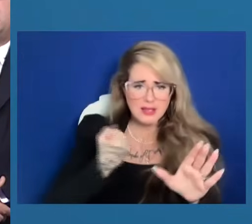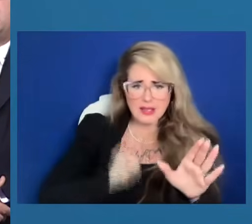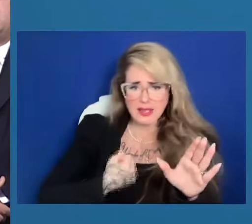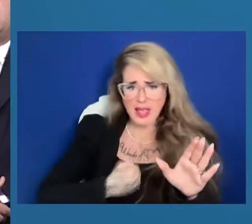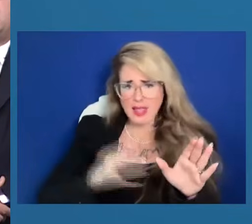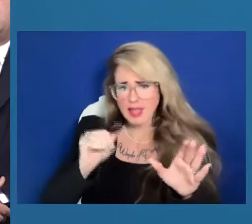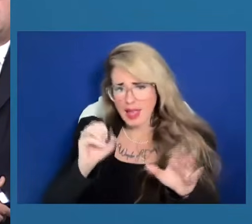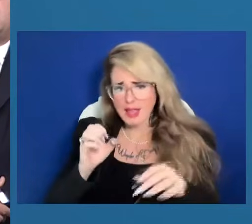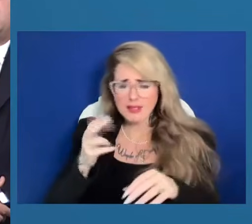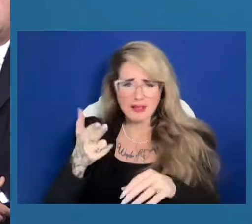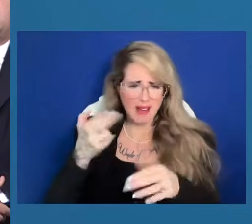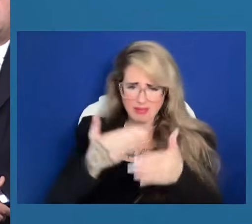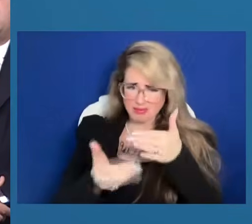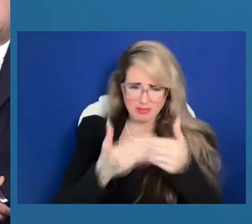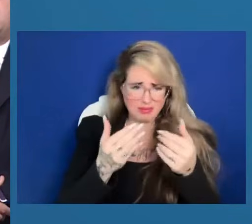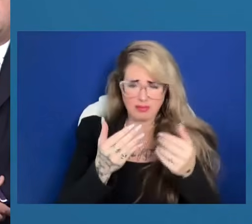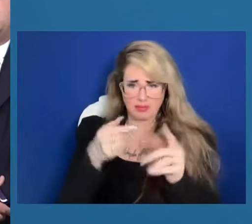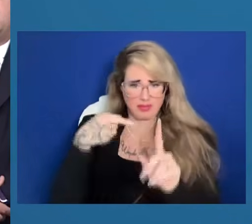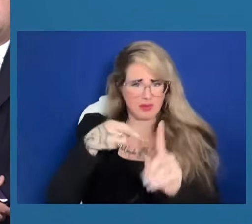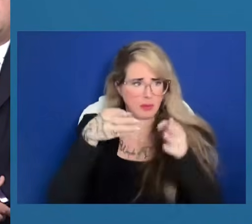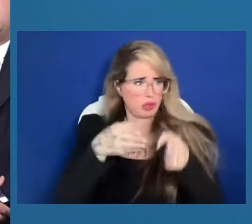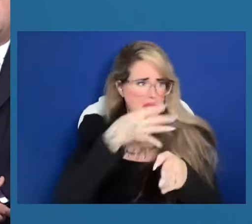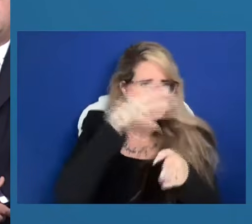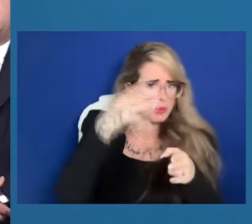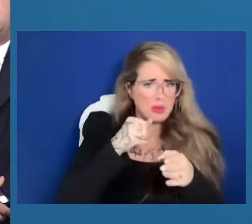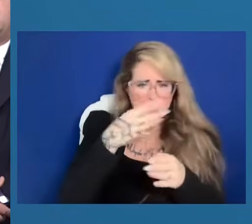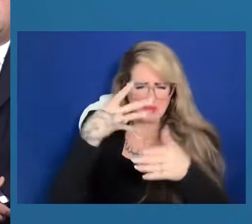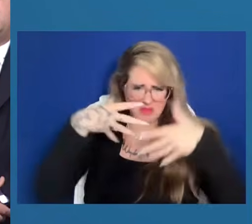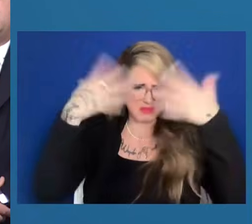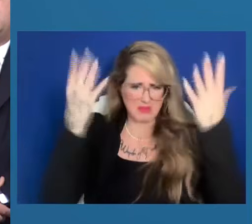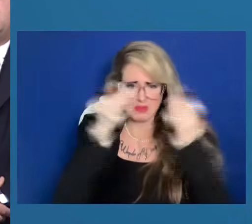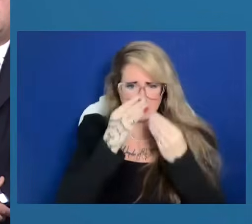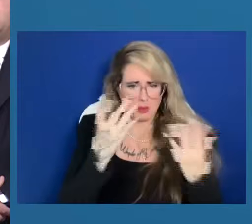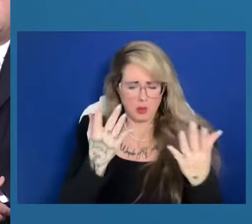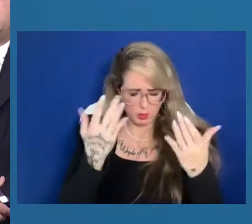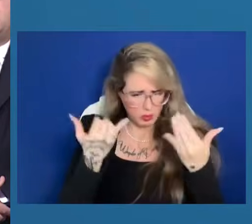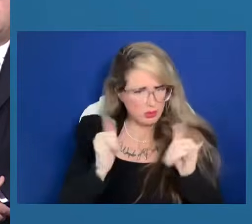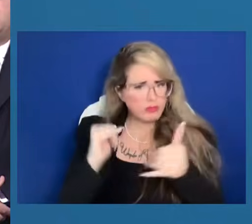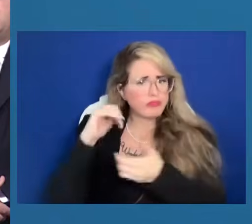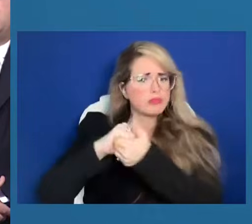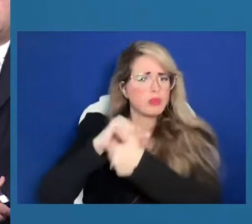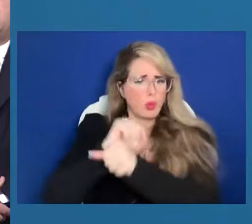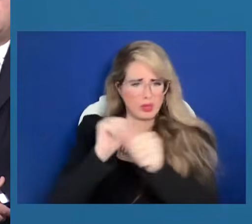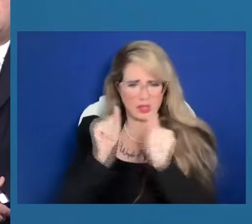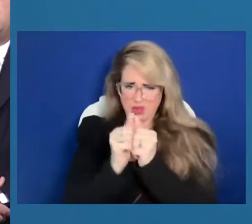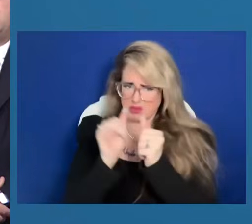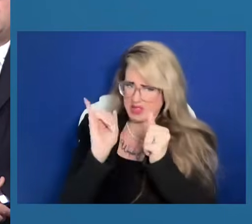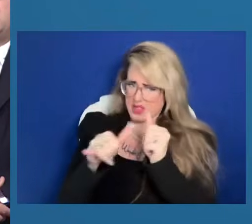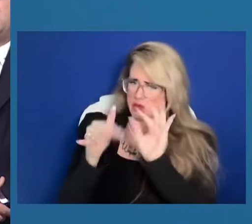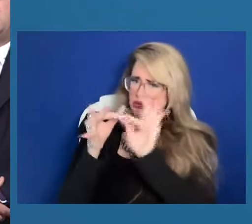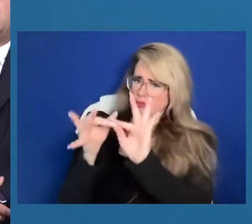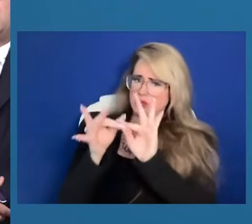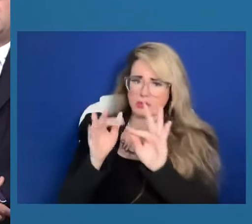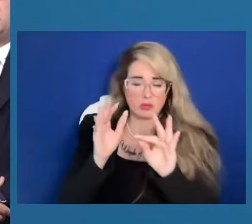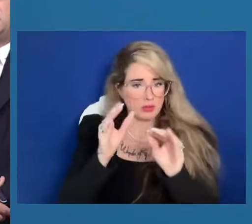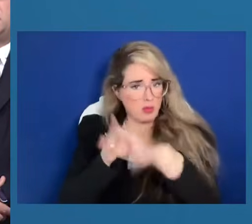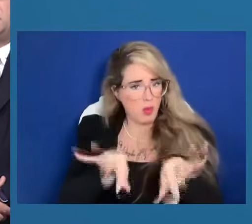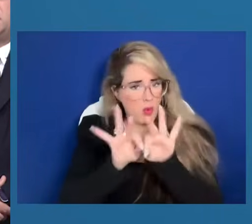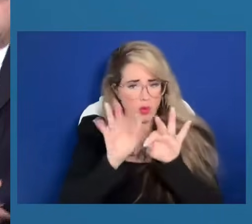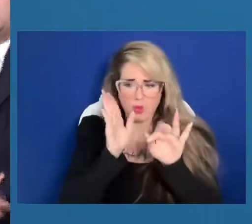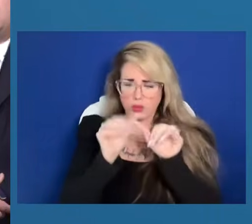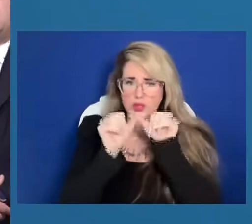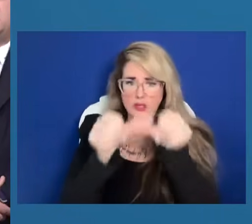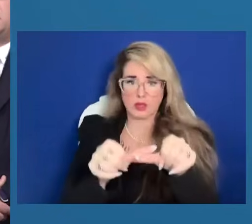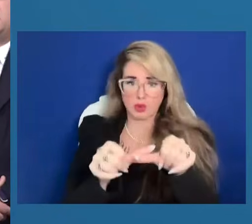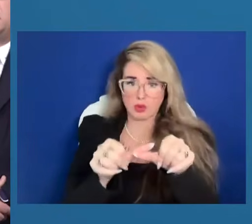regardless of the subject's immigration status. That cooperation is important, and it continues, and this legislation does